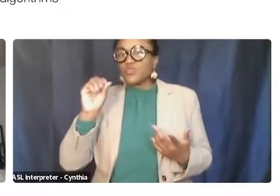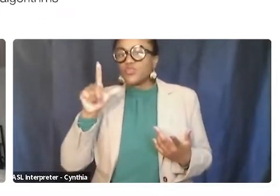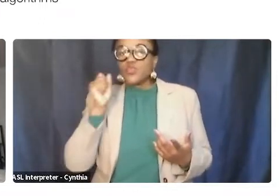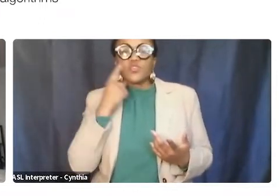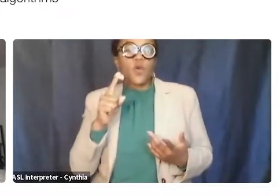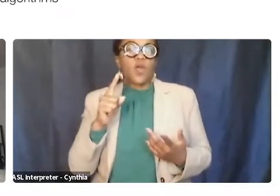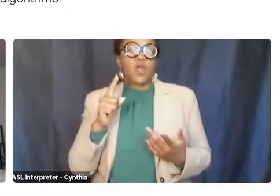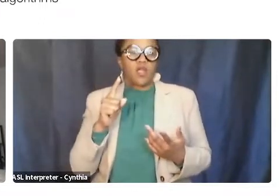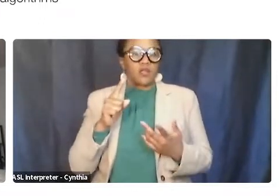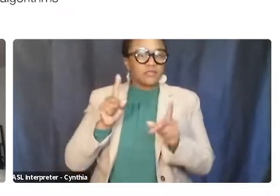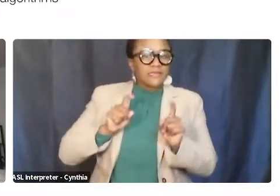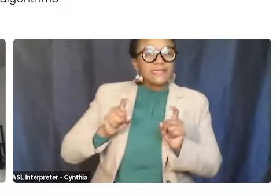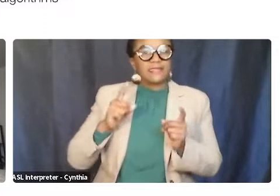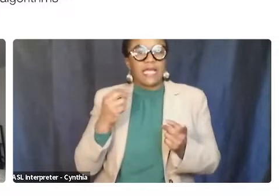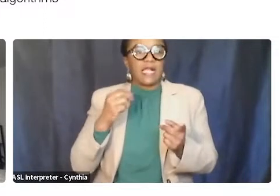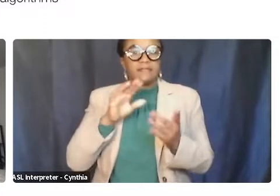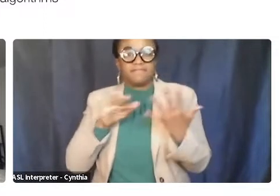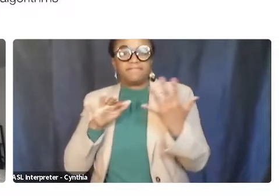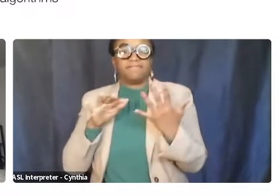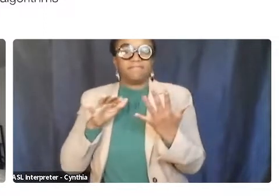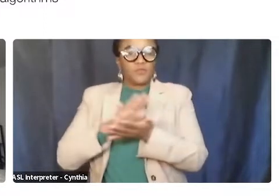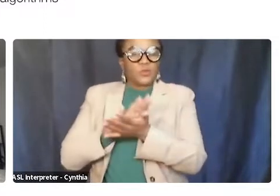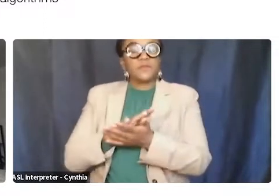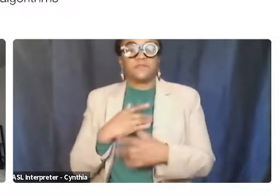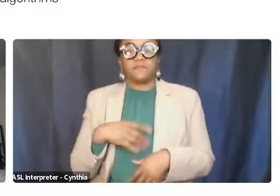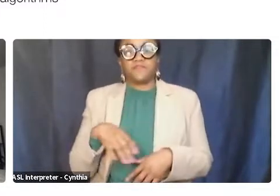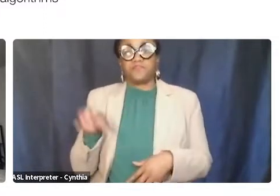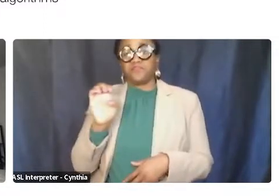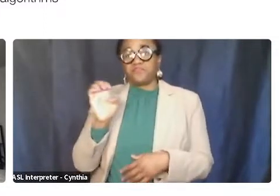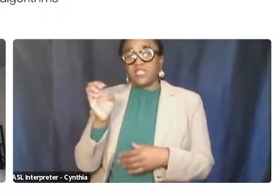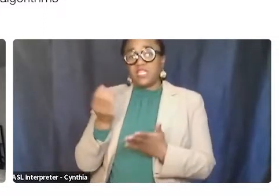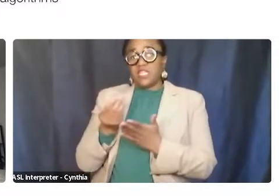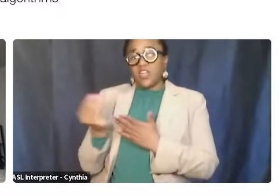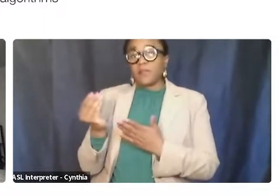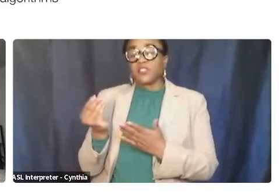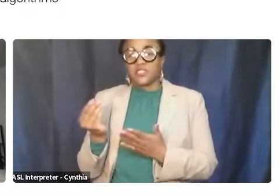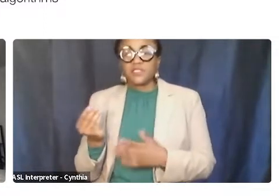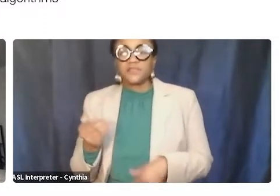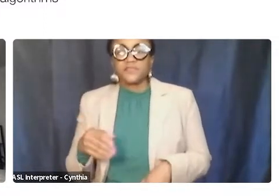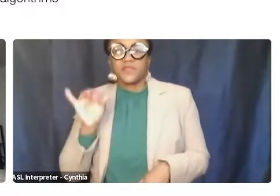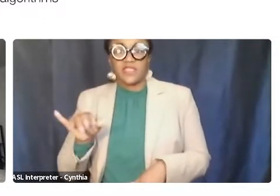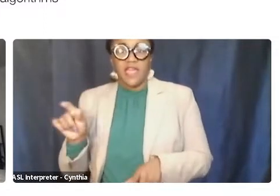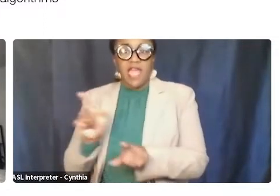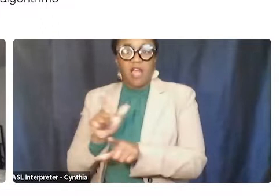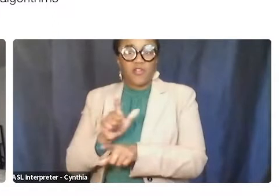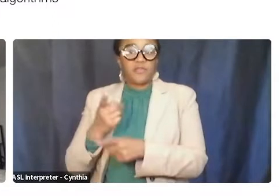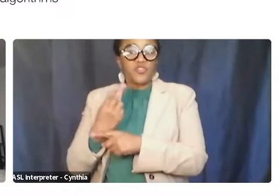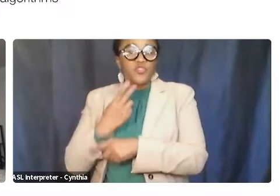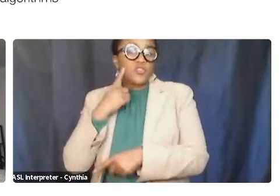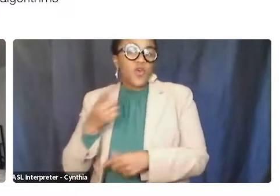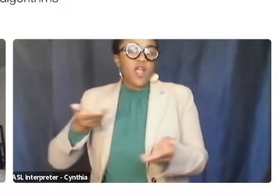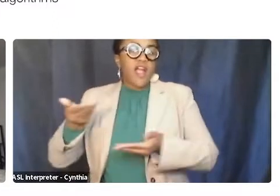on. In the e-commerce space, in 2015, Amazon realized that their algorithm used for